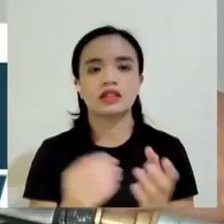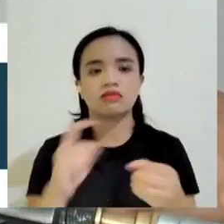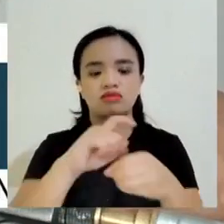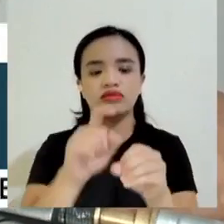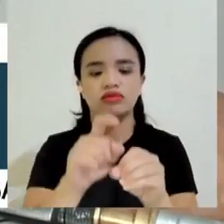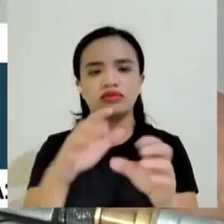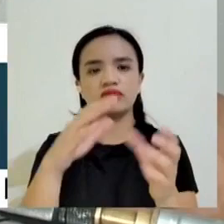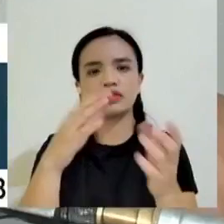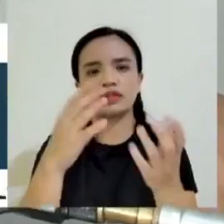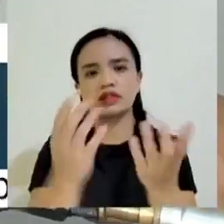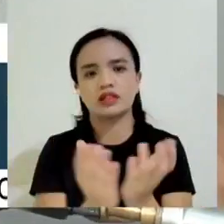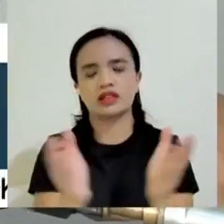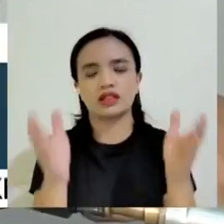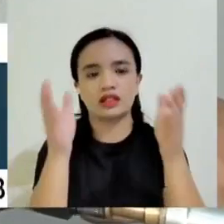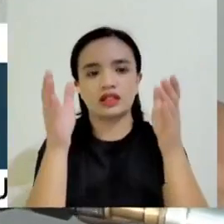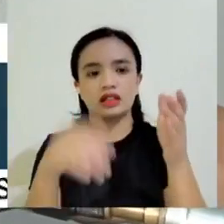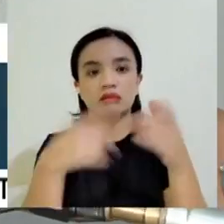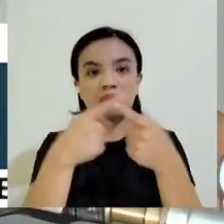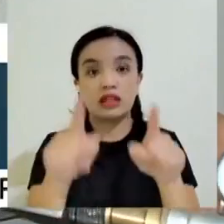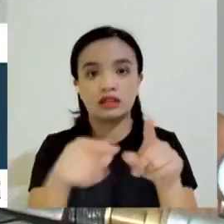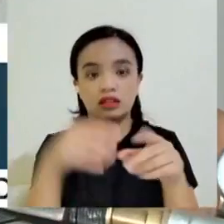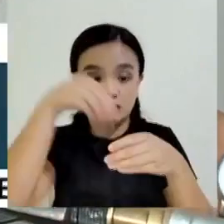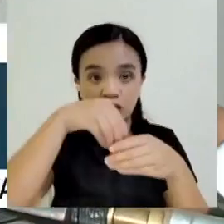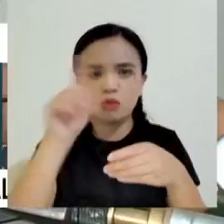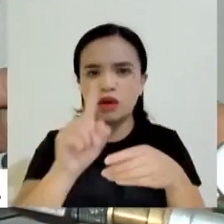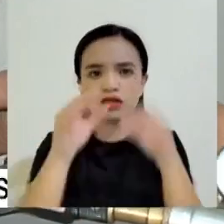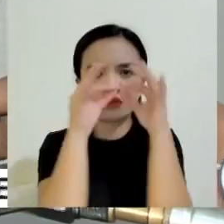cocaine po yung nakita po nila.